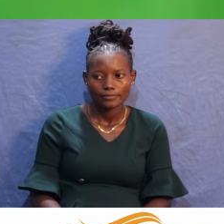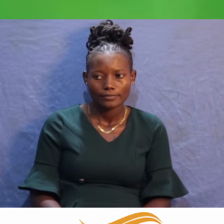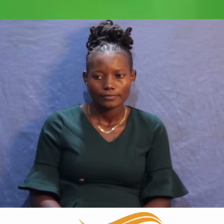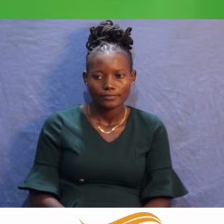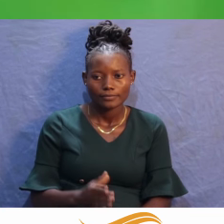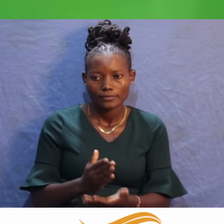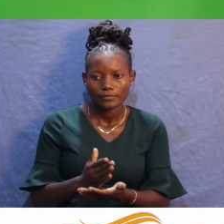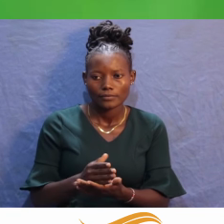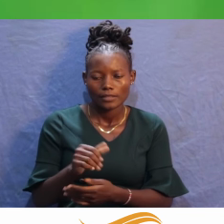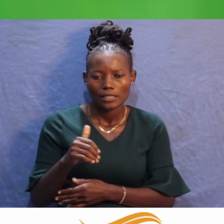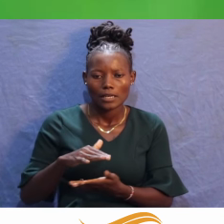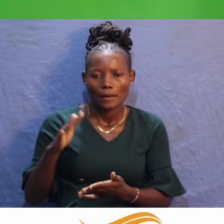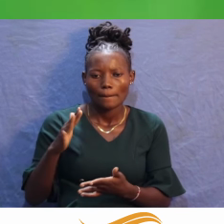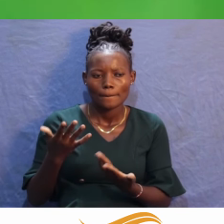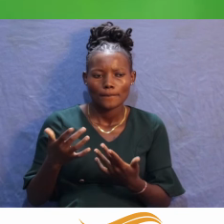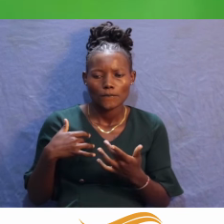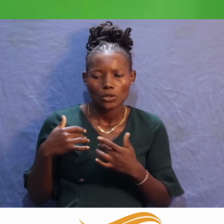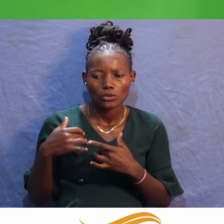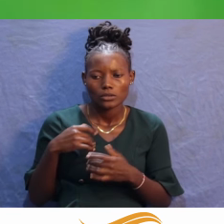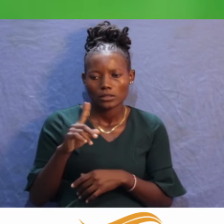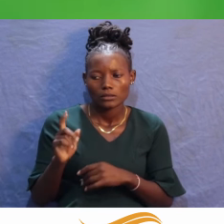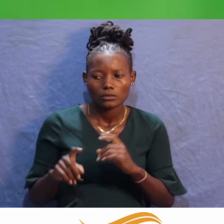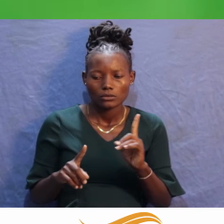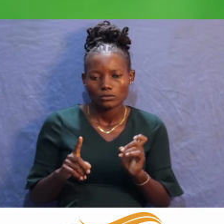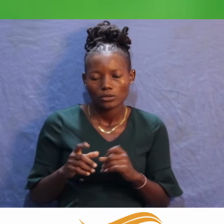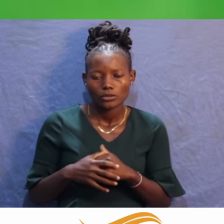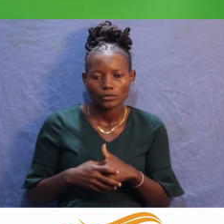All right, any more concerns or questions?